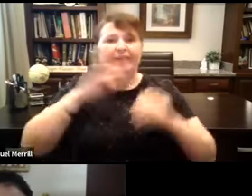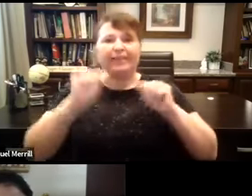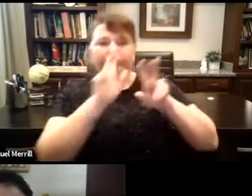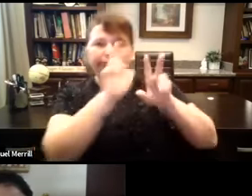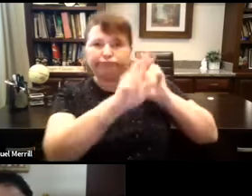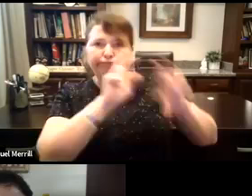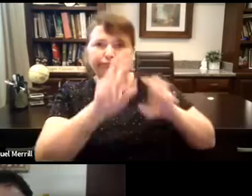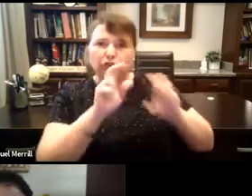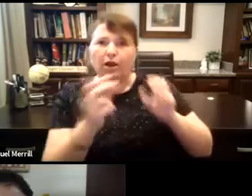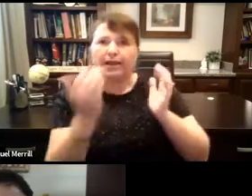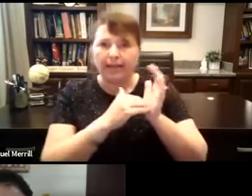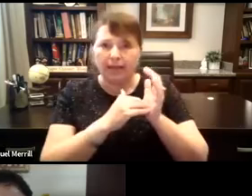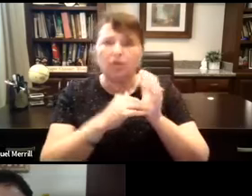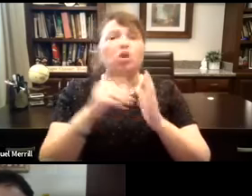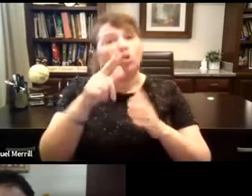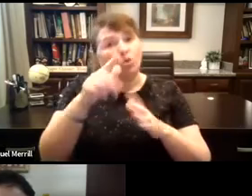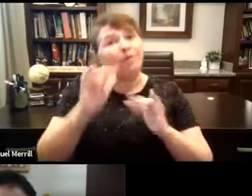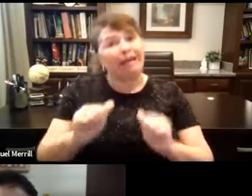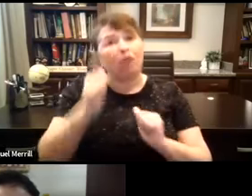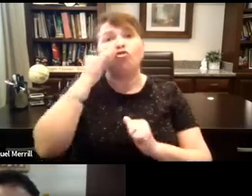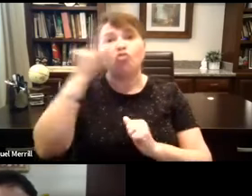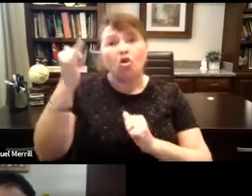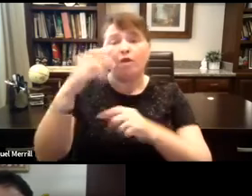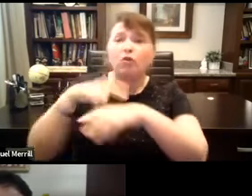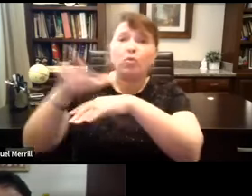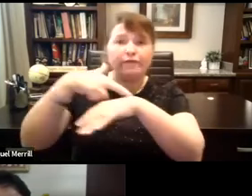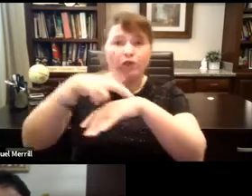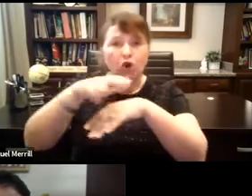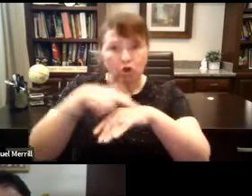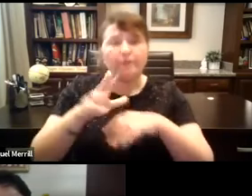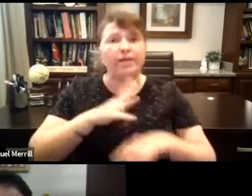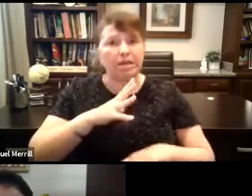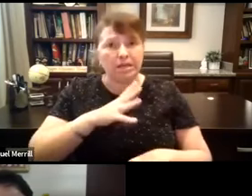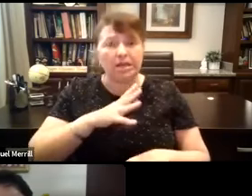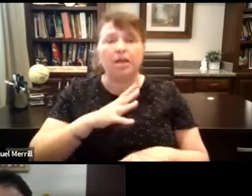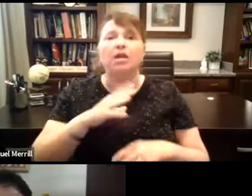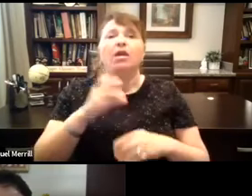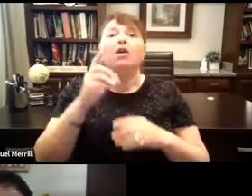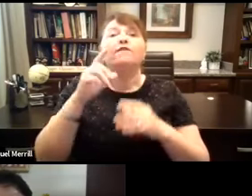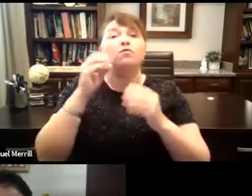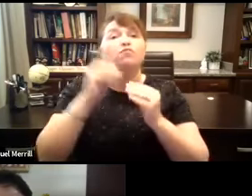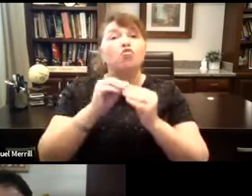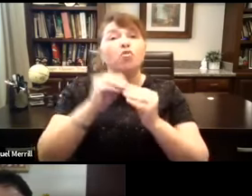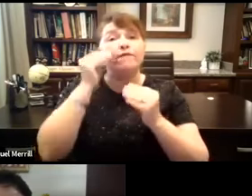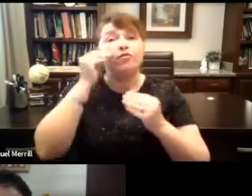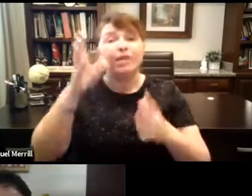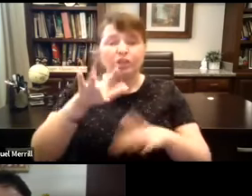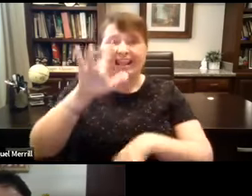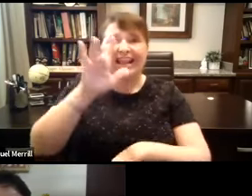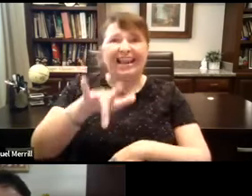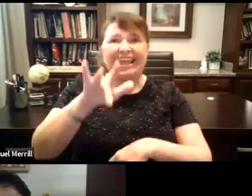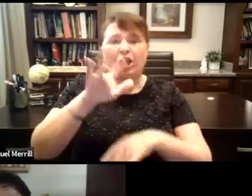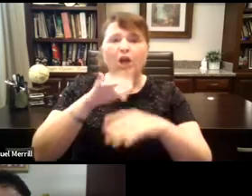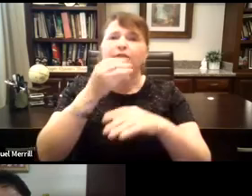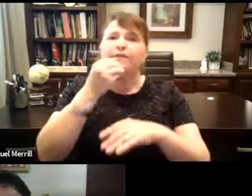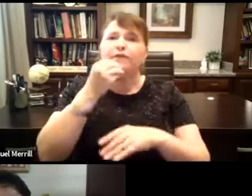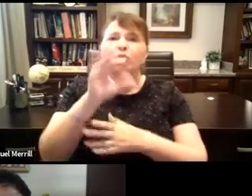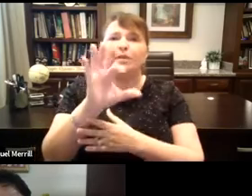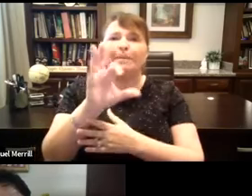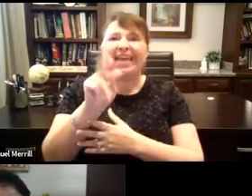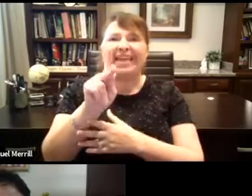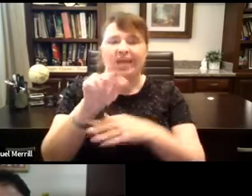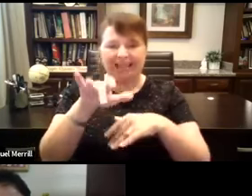supplies. You may still call for referrals during this time. And for more information, you can click on the Food Bank